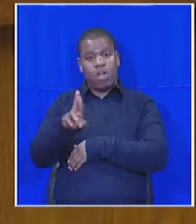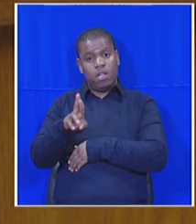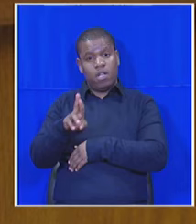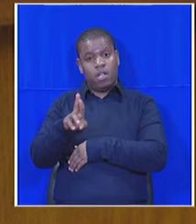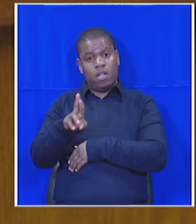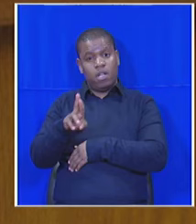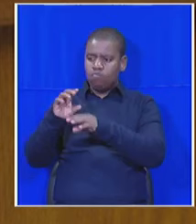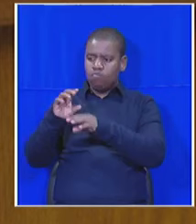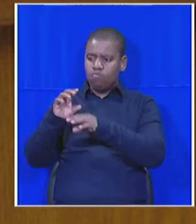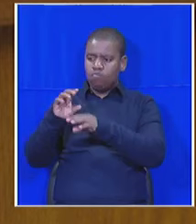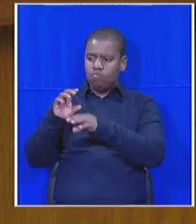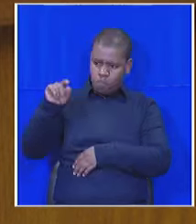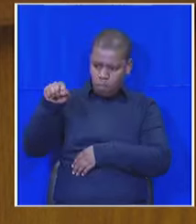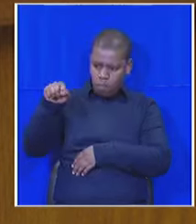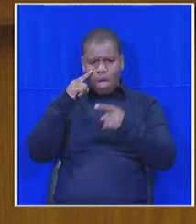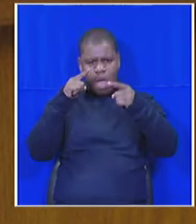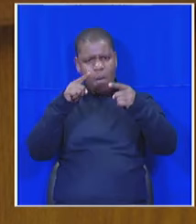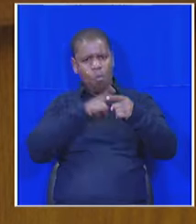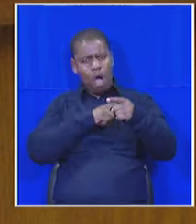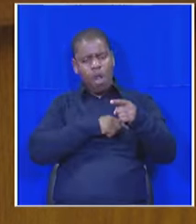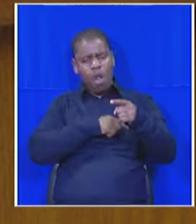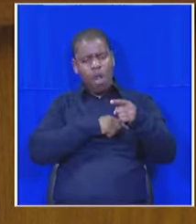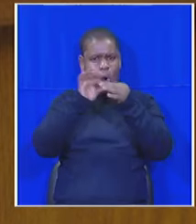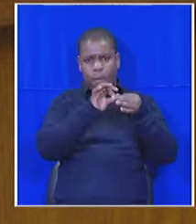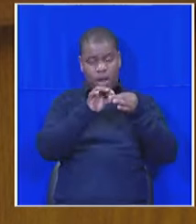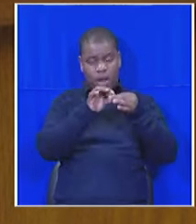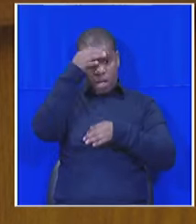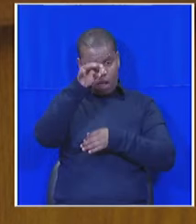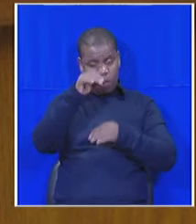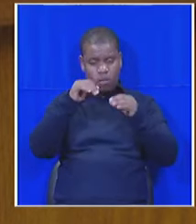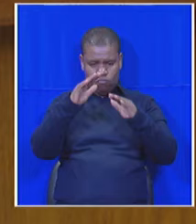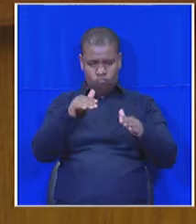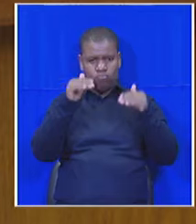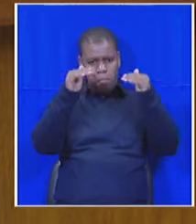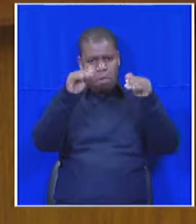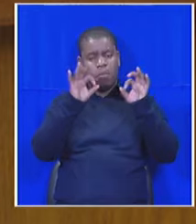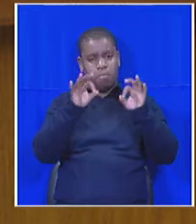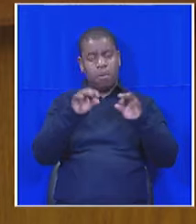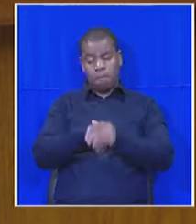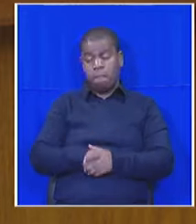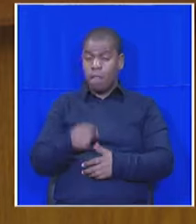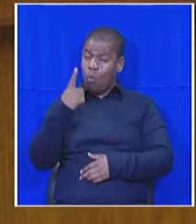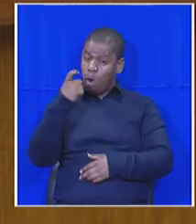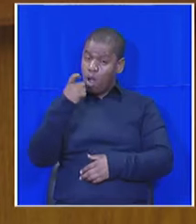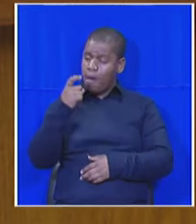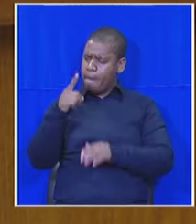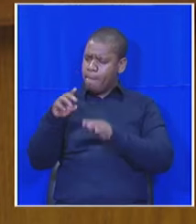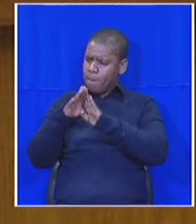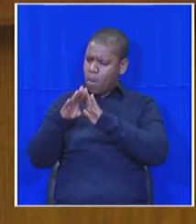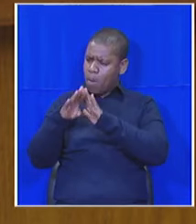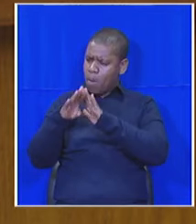to improve corporate governance. Honourable Chairperson, one of the fundamental principles